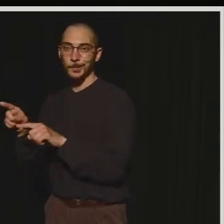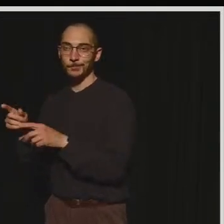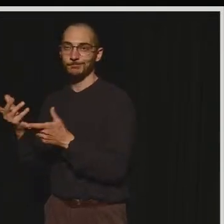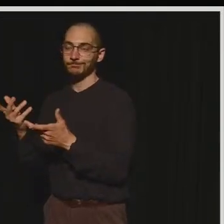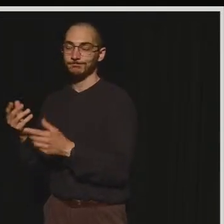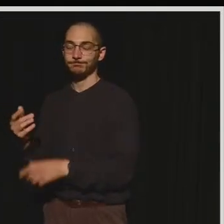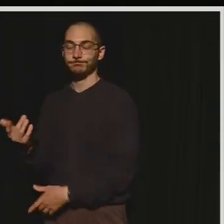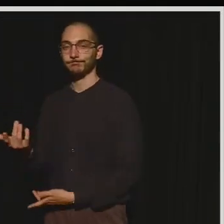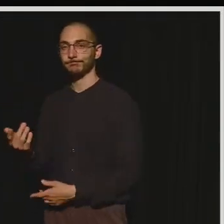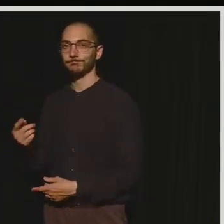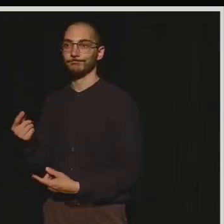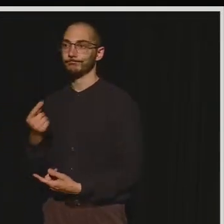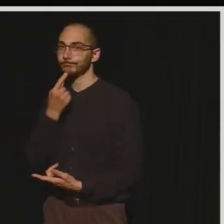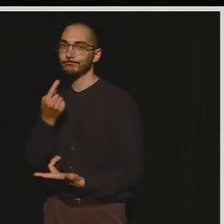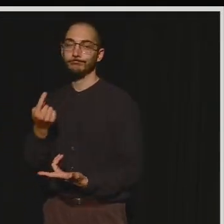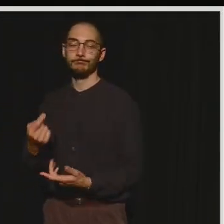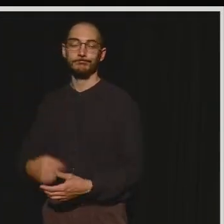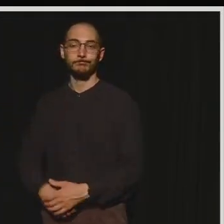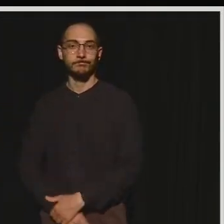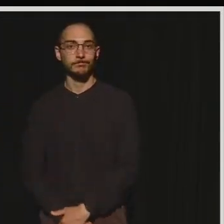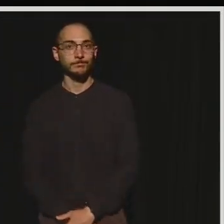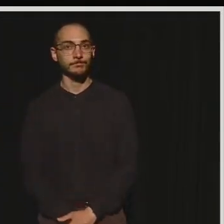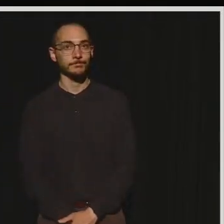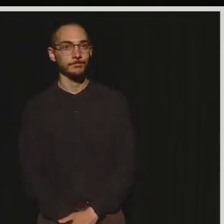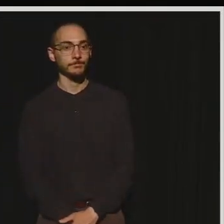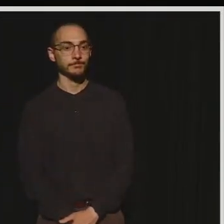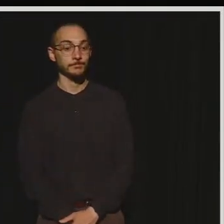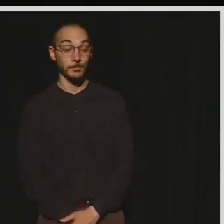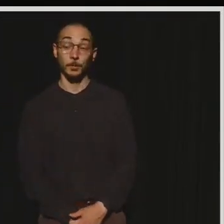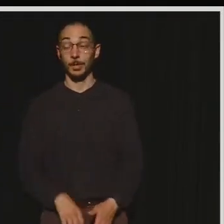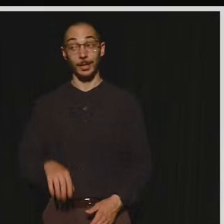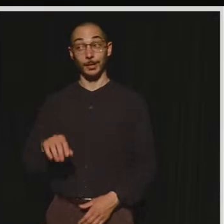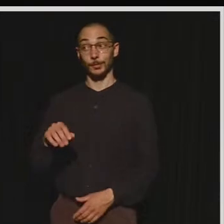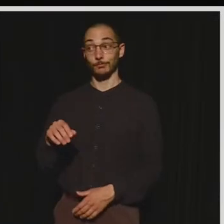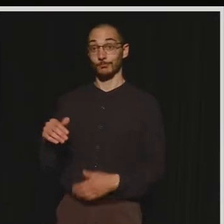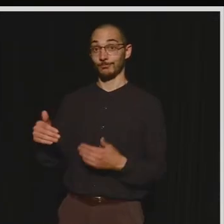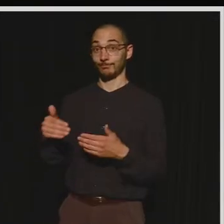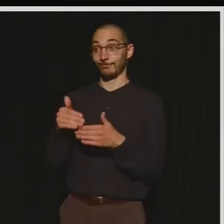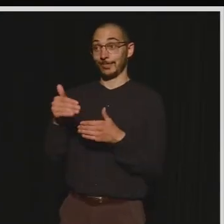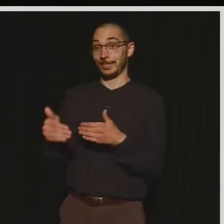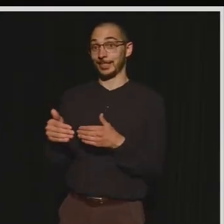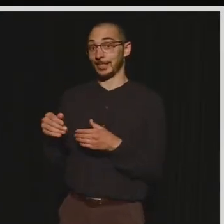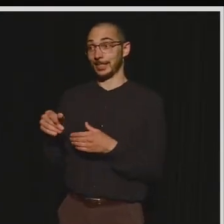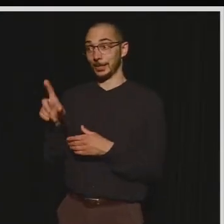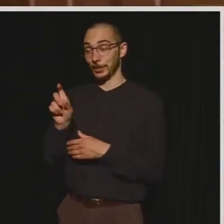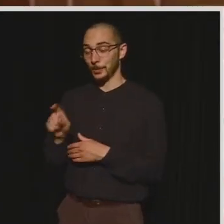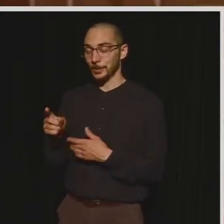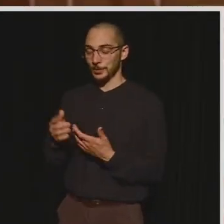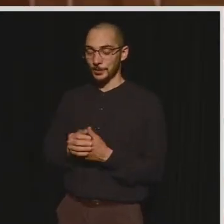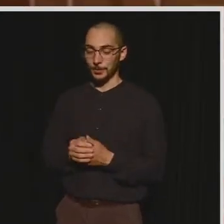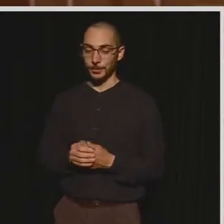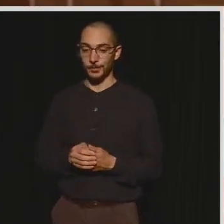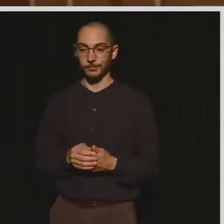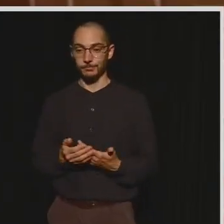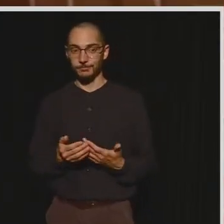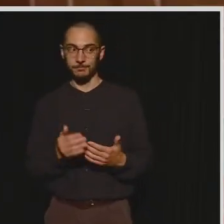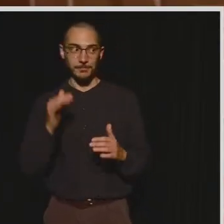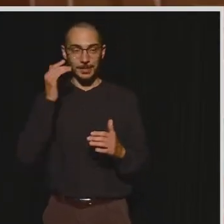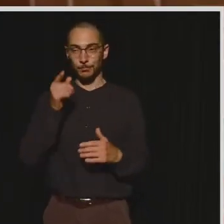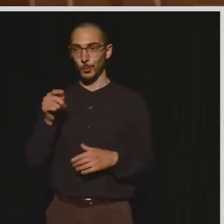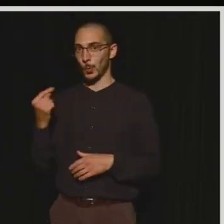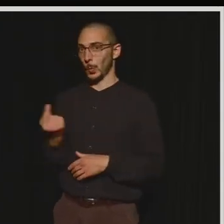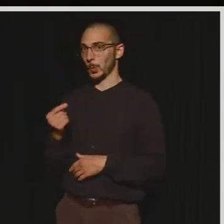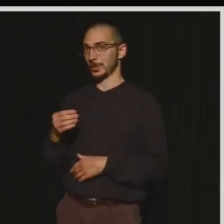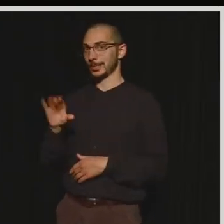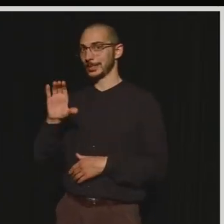I'm going to, and I apologize for this, but I'm going to put you on the spot as the only, you know, cis white male, gay male on this